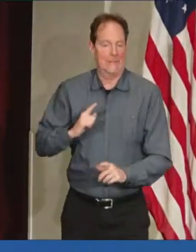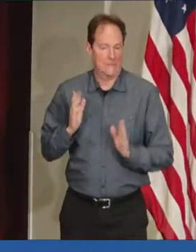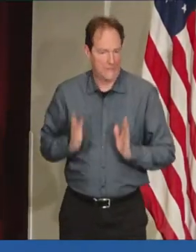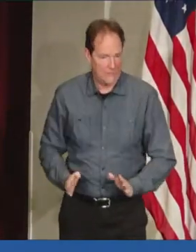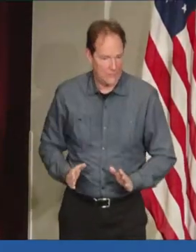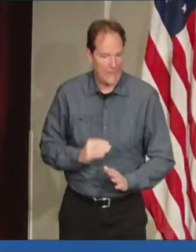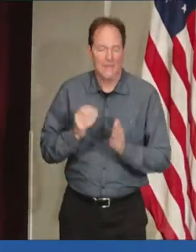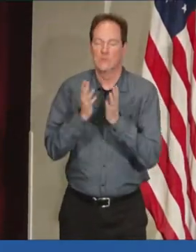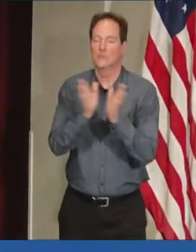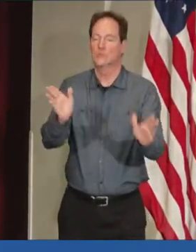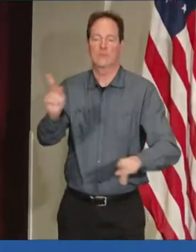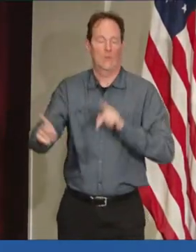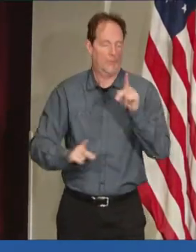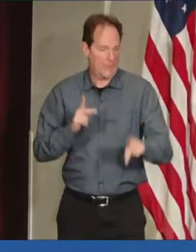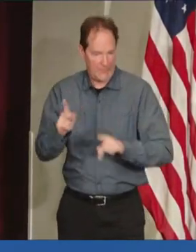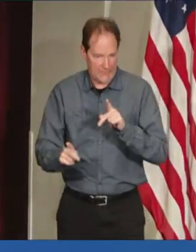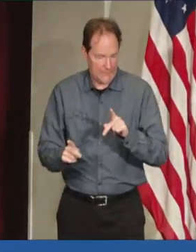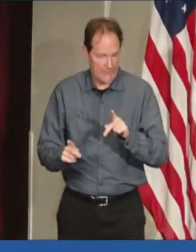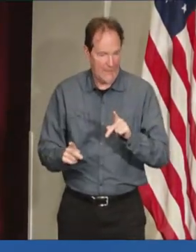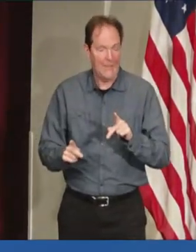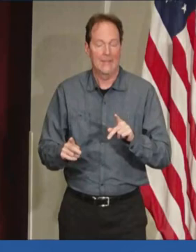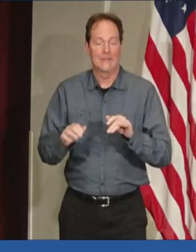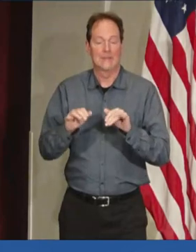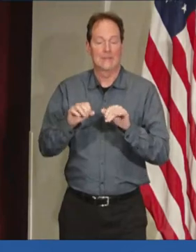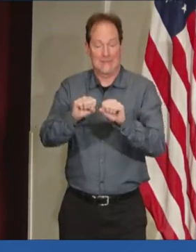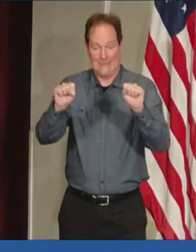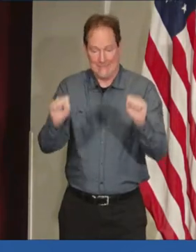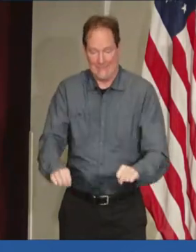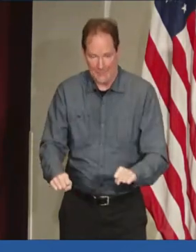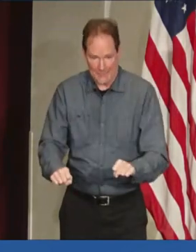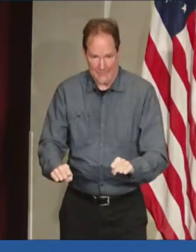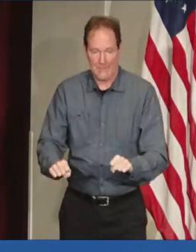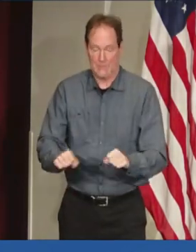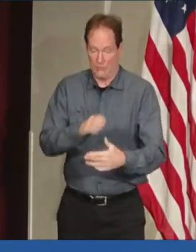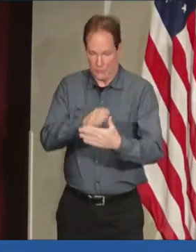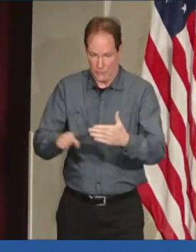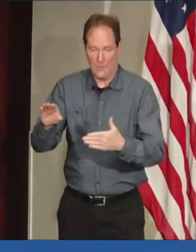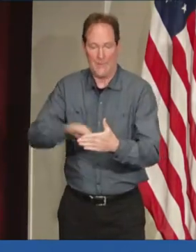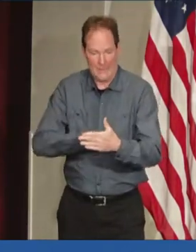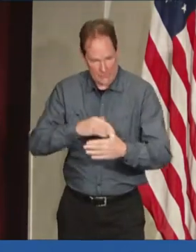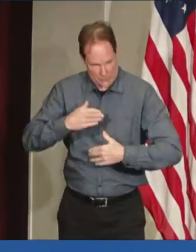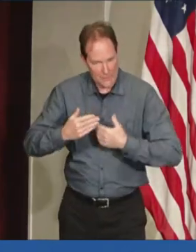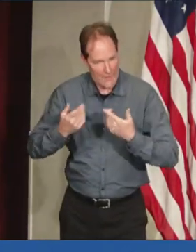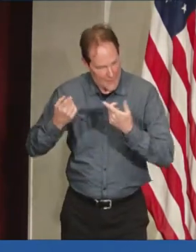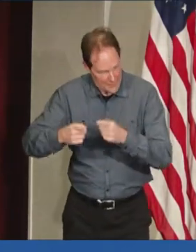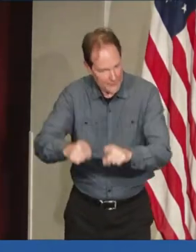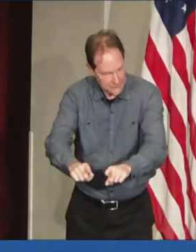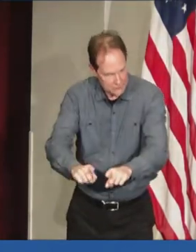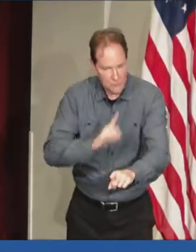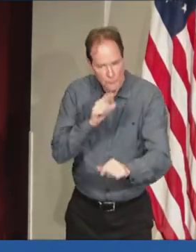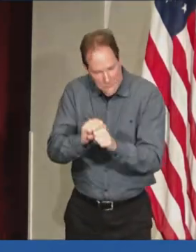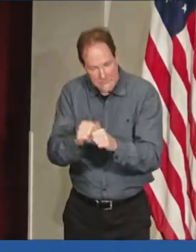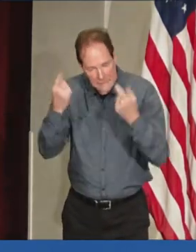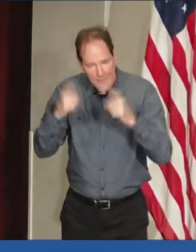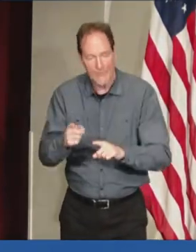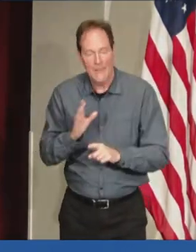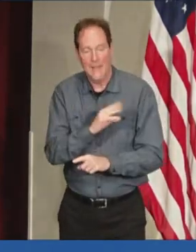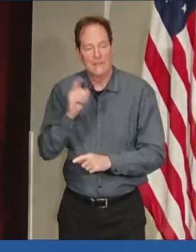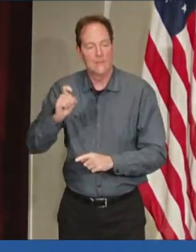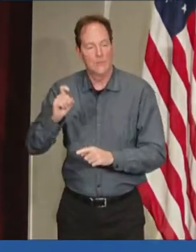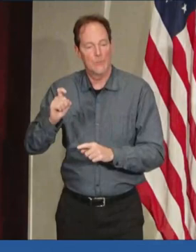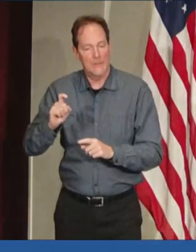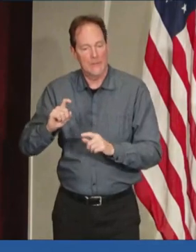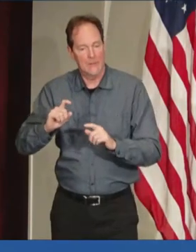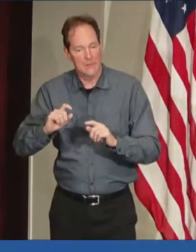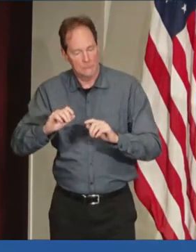public that systemic discrimination was going on and that there needed to be a resolution. There